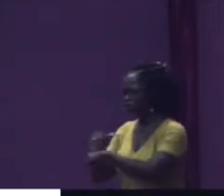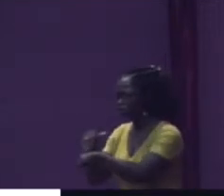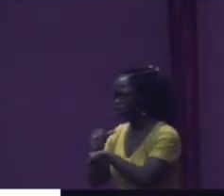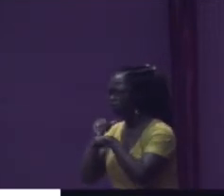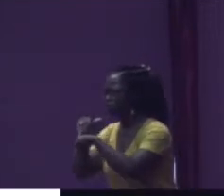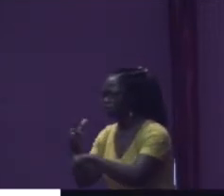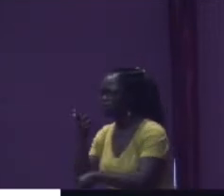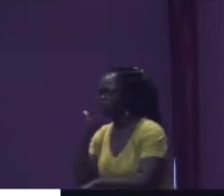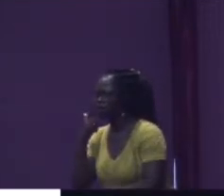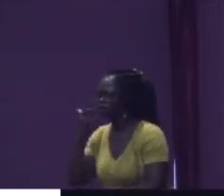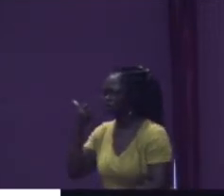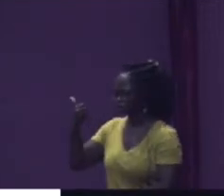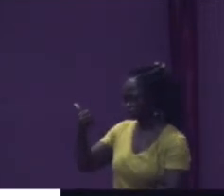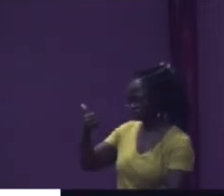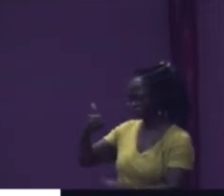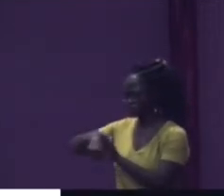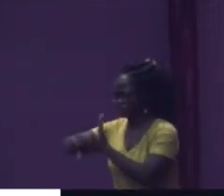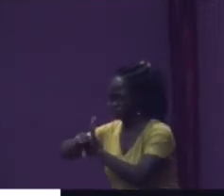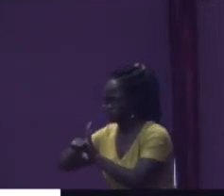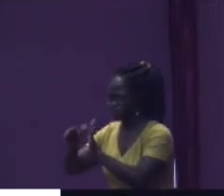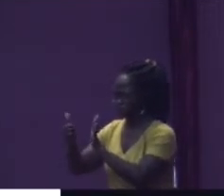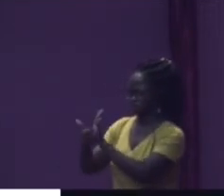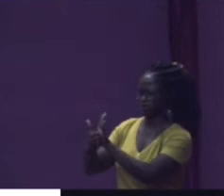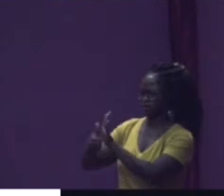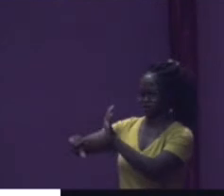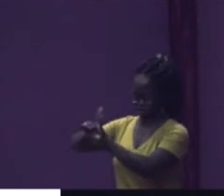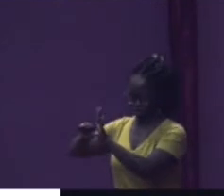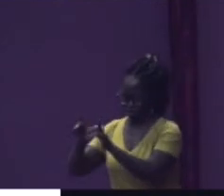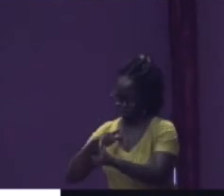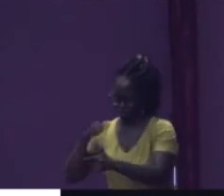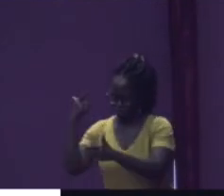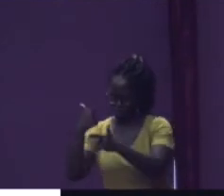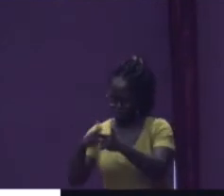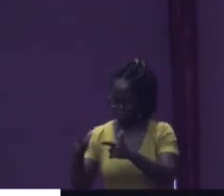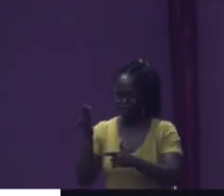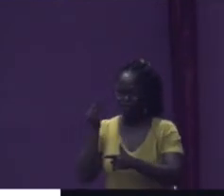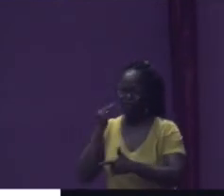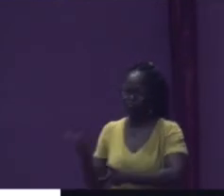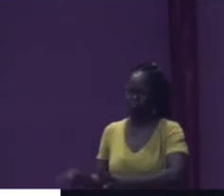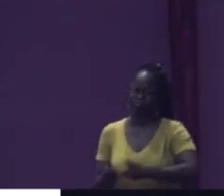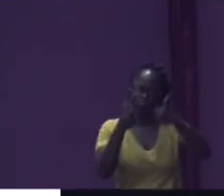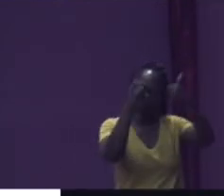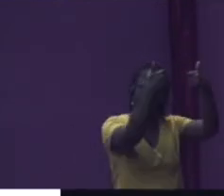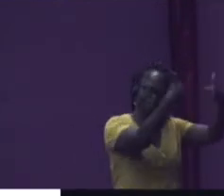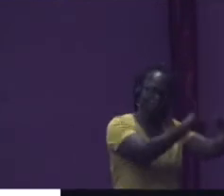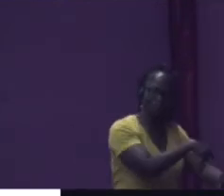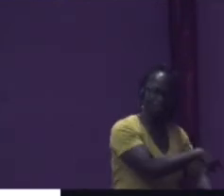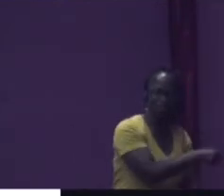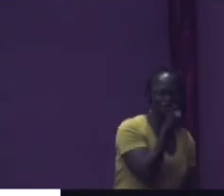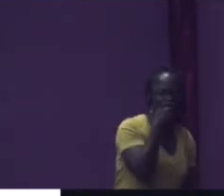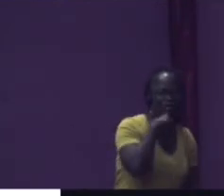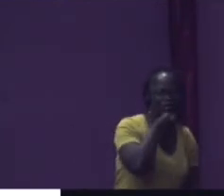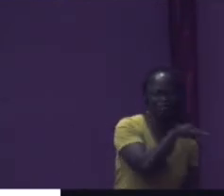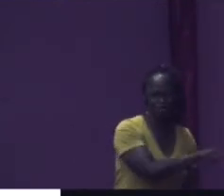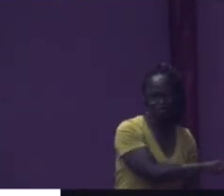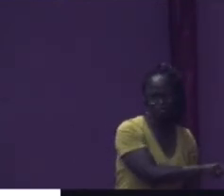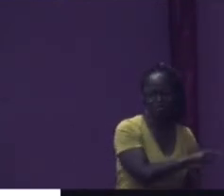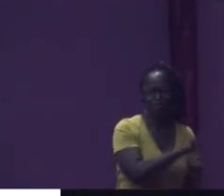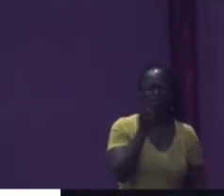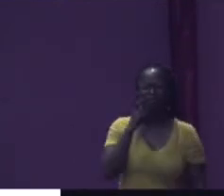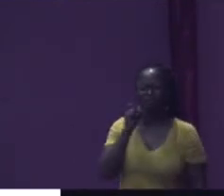a problem with the mother, she will go to the doctor to try to explain so that he will validate that she's not